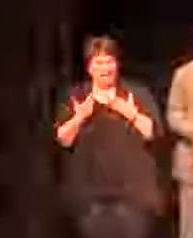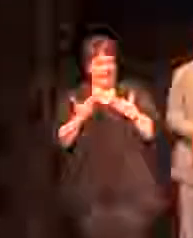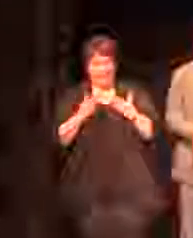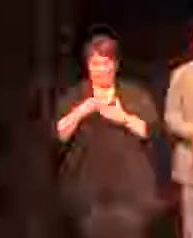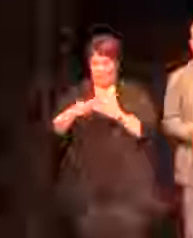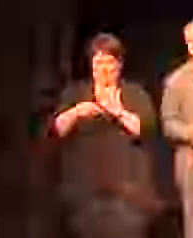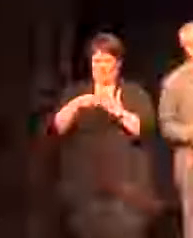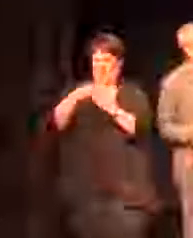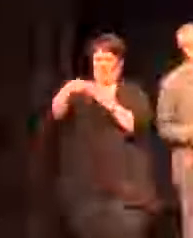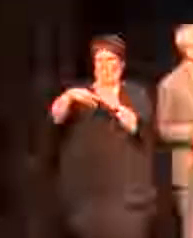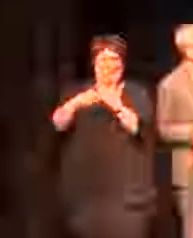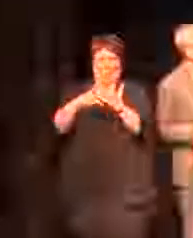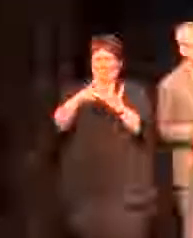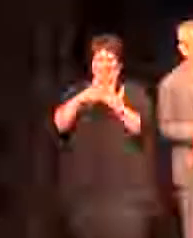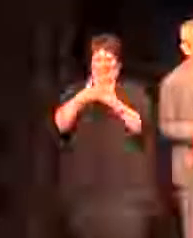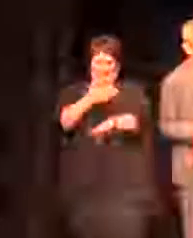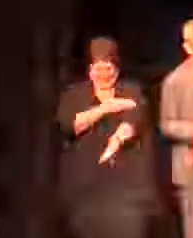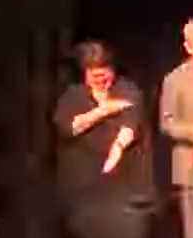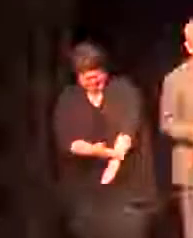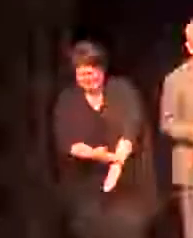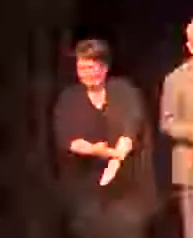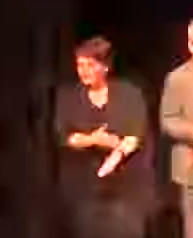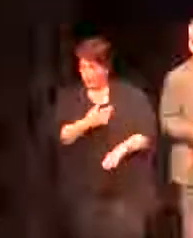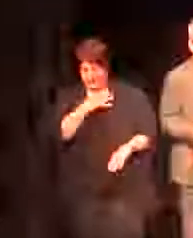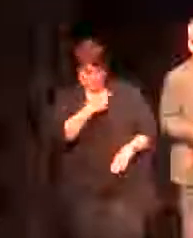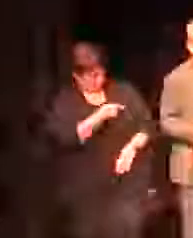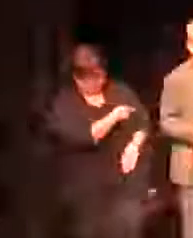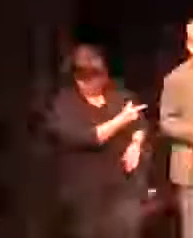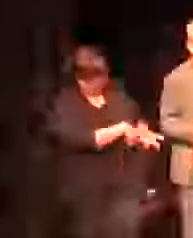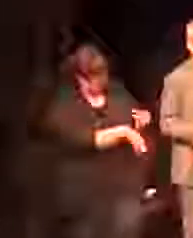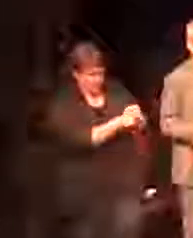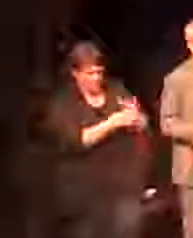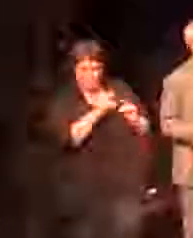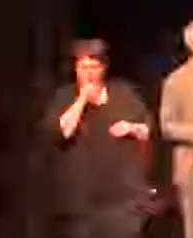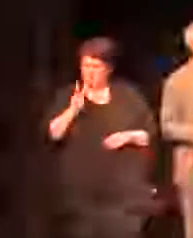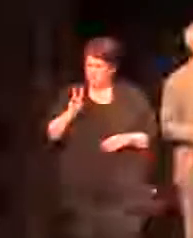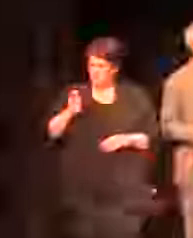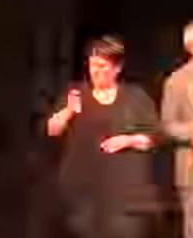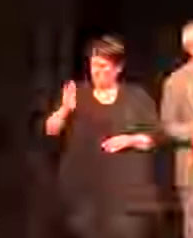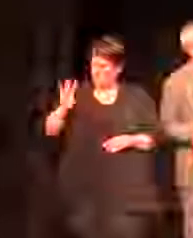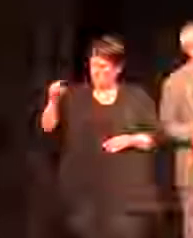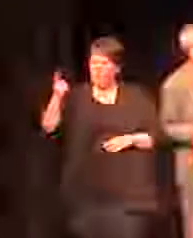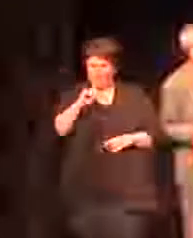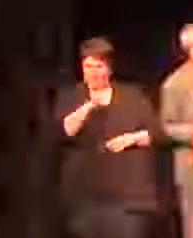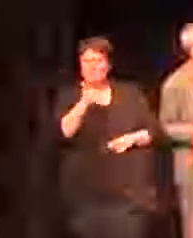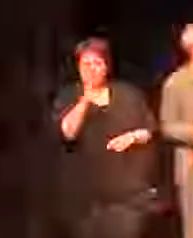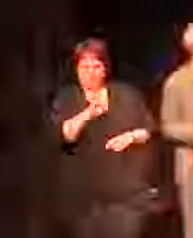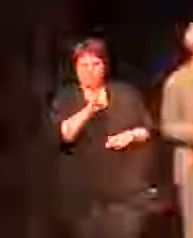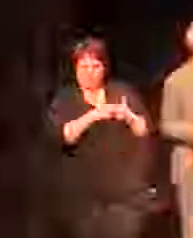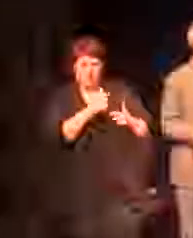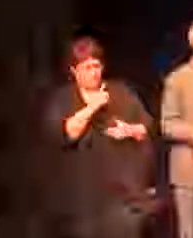us in the wrong direction. If anyone has comments on that, because it's not just a matter that comes up in workers' compensation. Anyone have comments